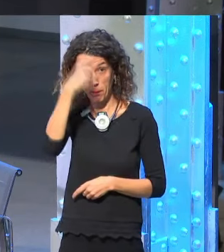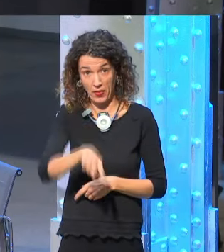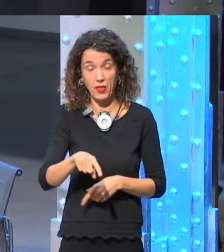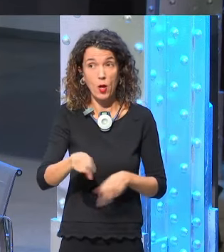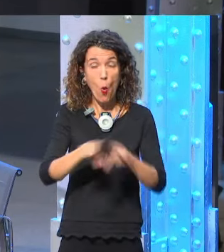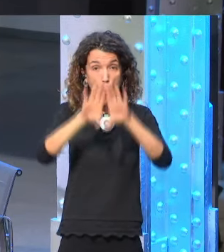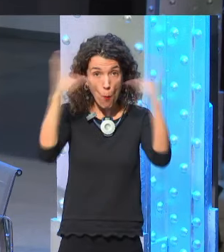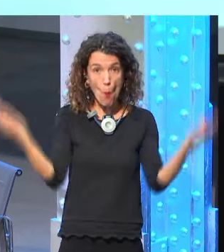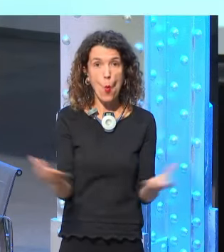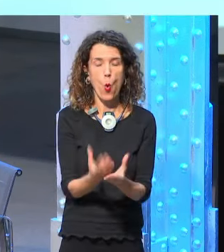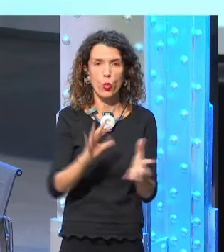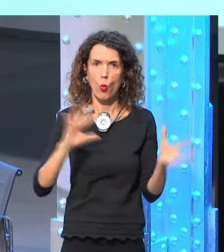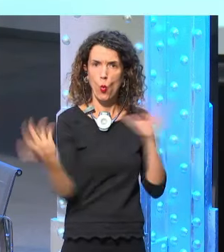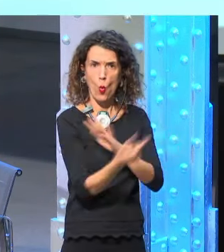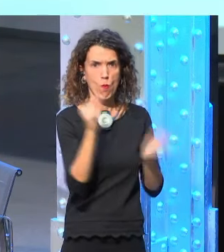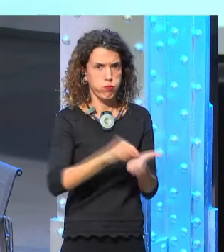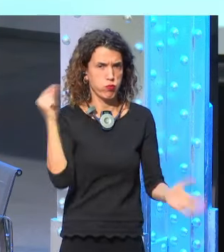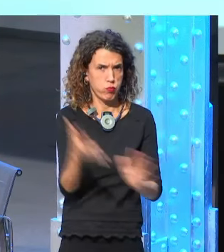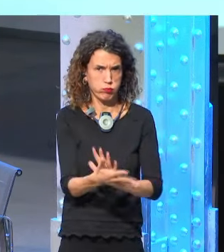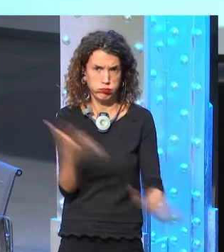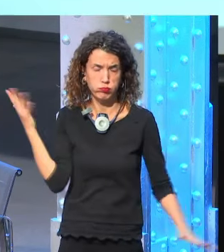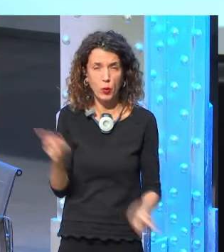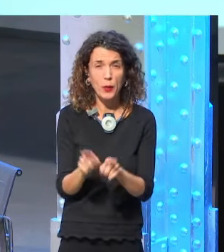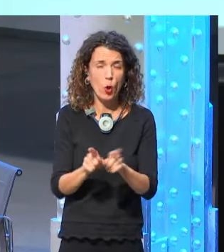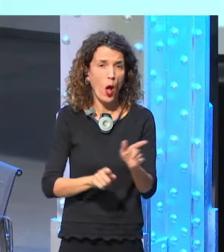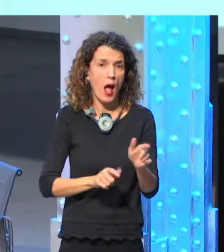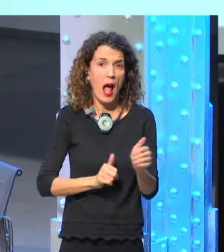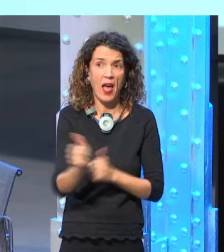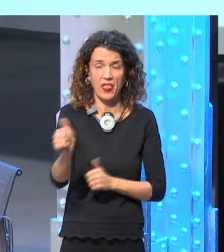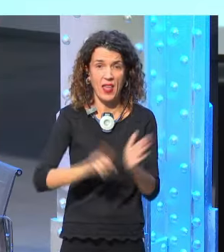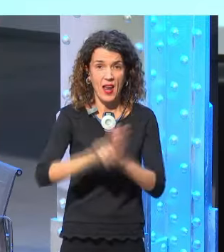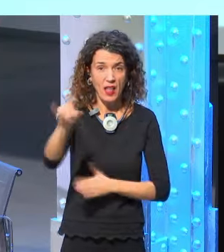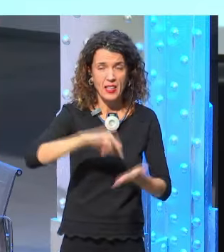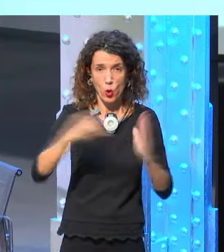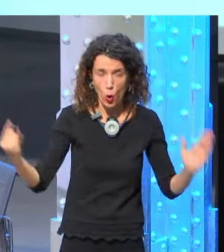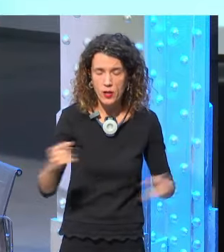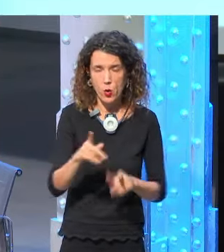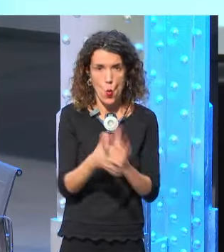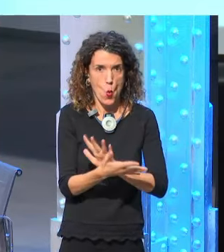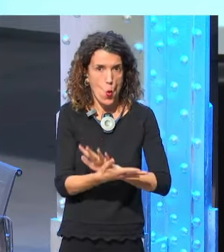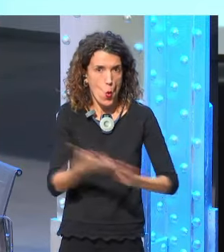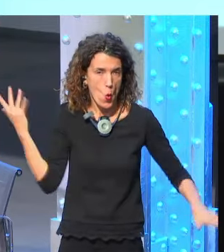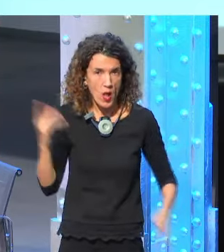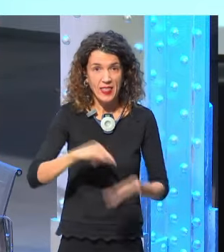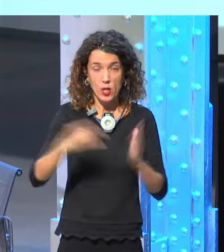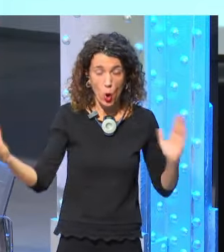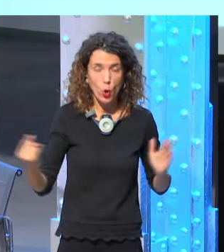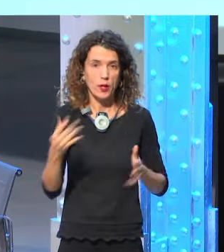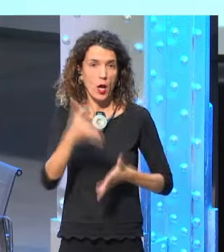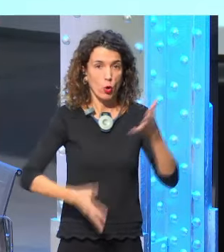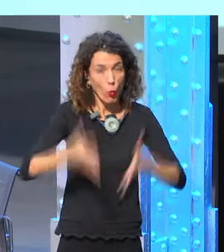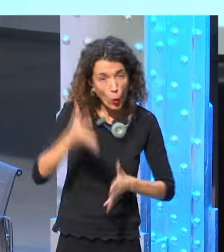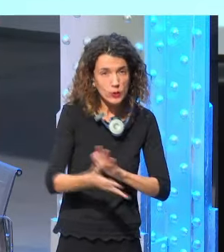have rapid advances in technologies, such as the digitalization and robotics, and society is confronted with a lot